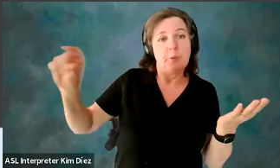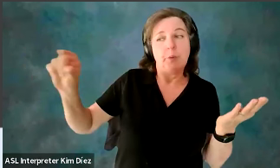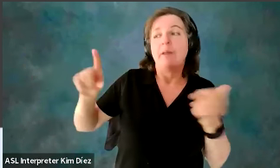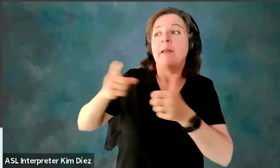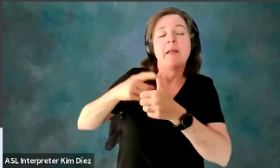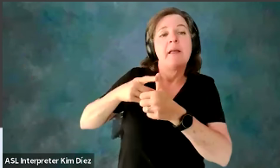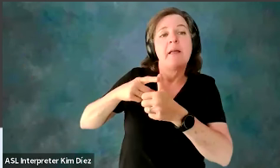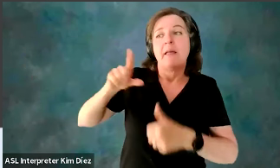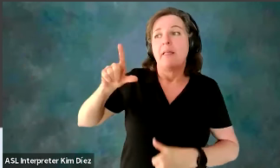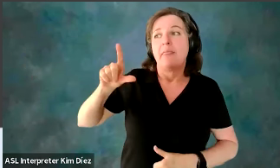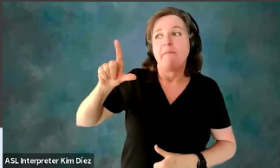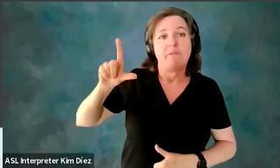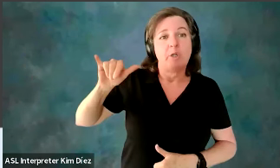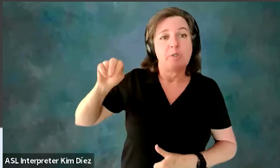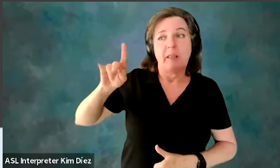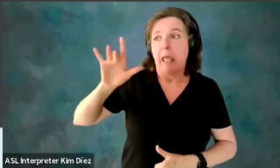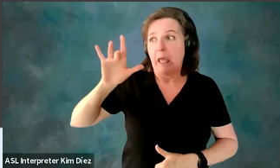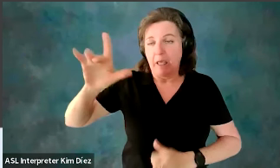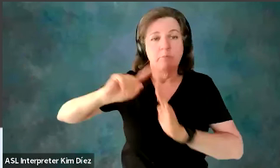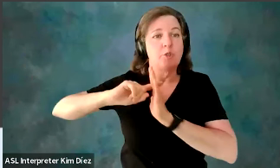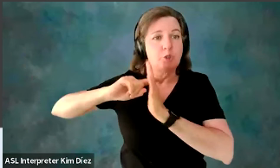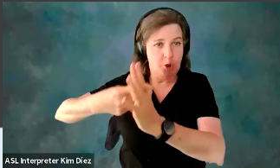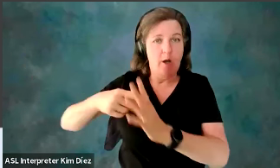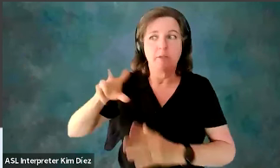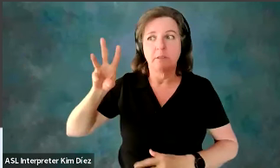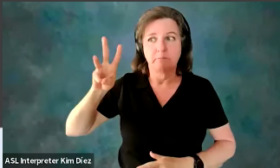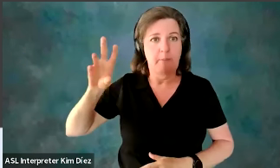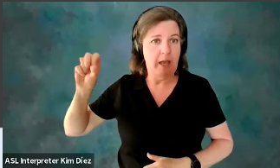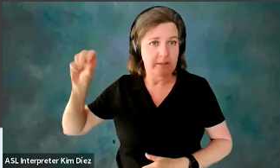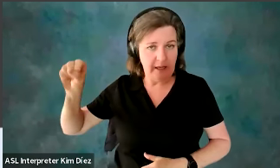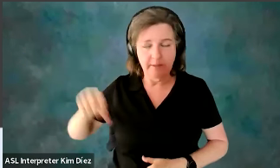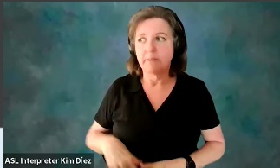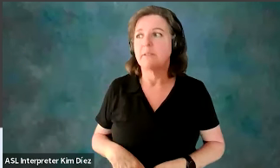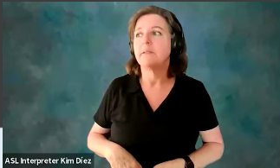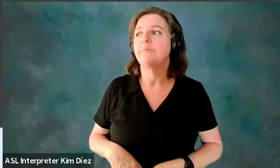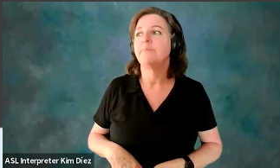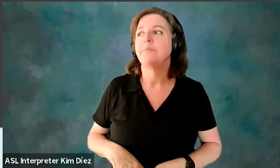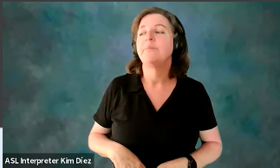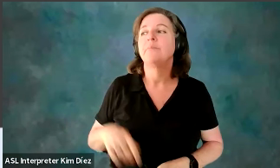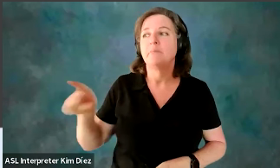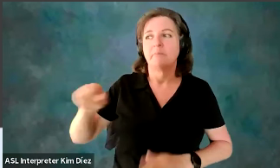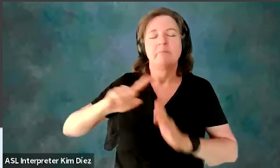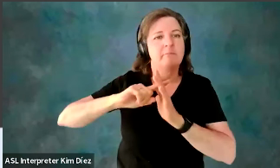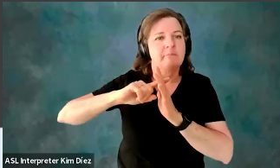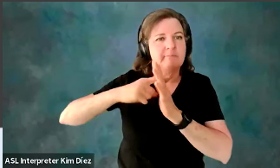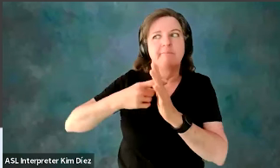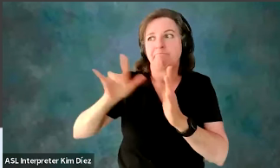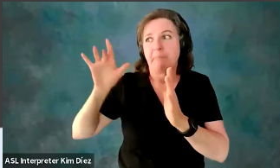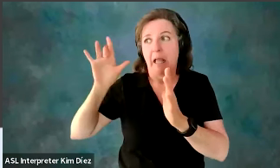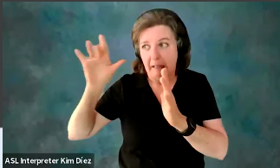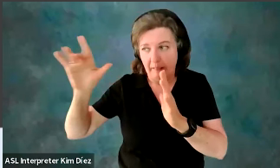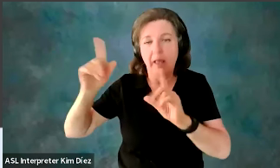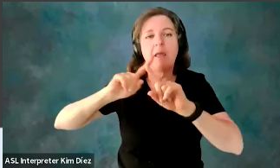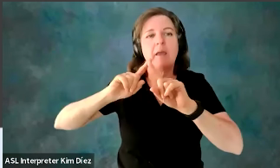says Start Web Soil Survey. This is another way besides the green button where you can start using this type